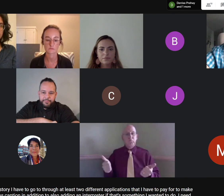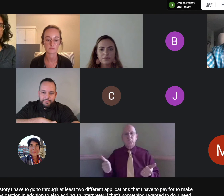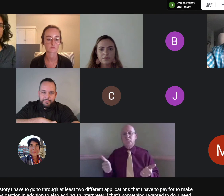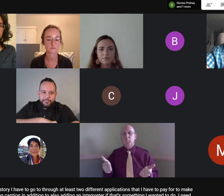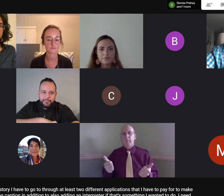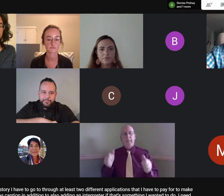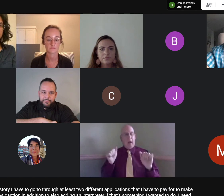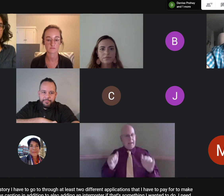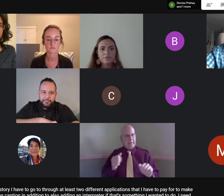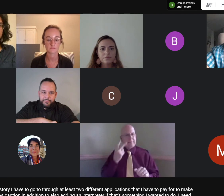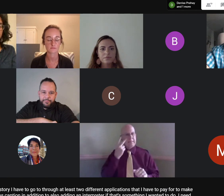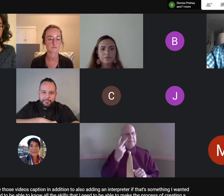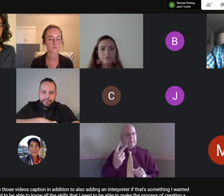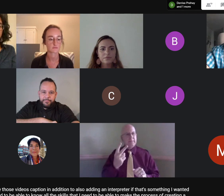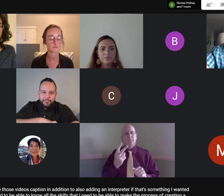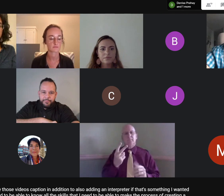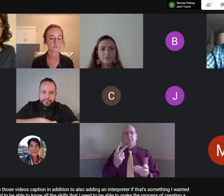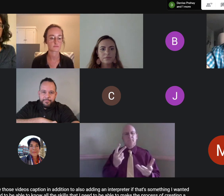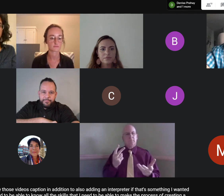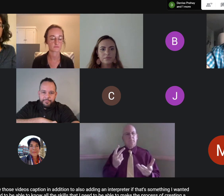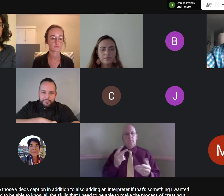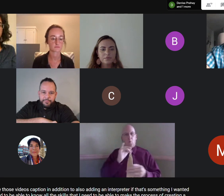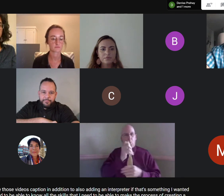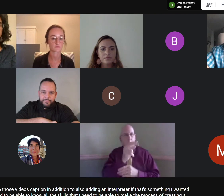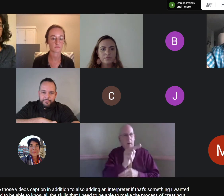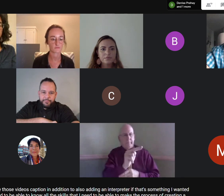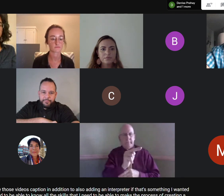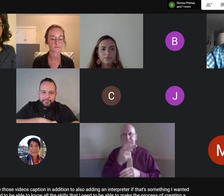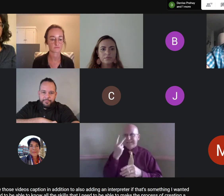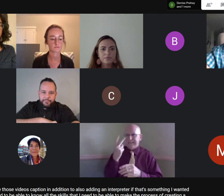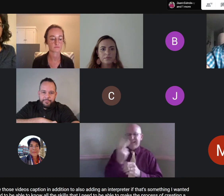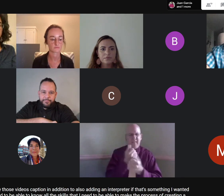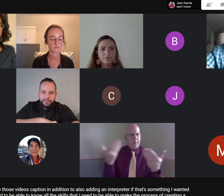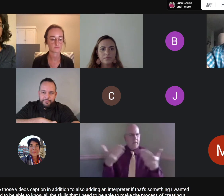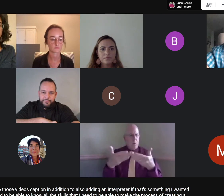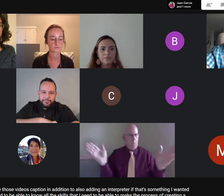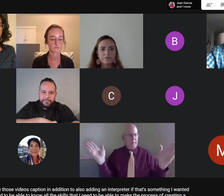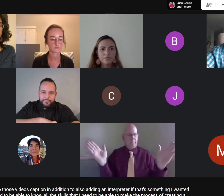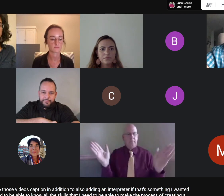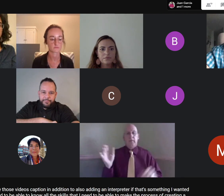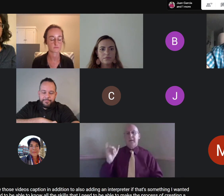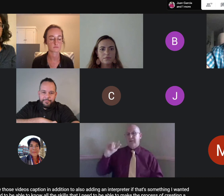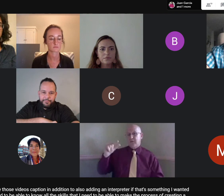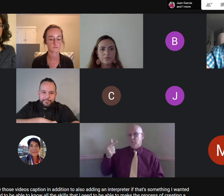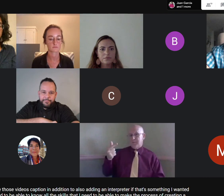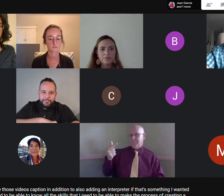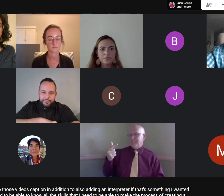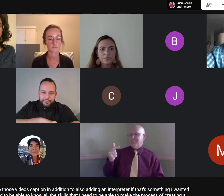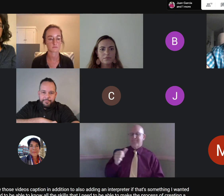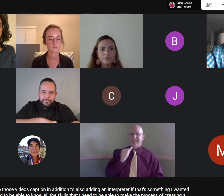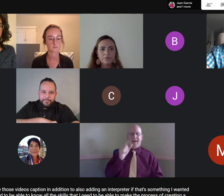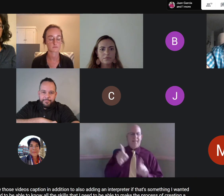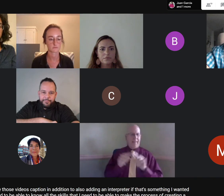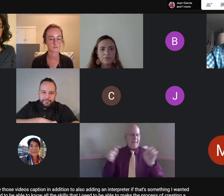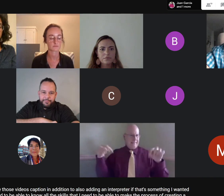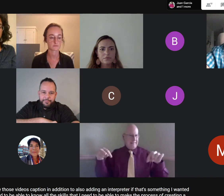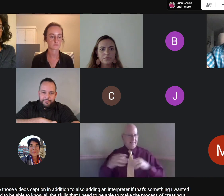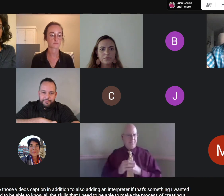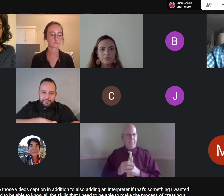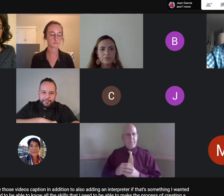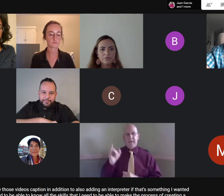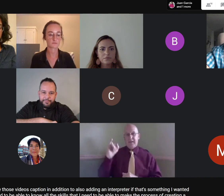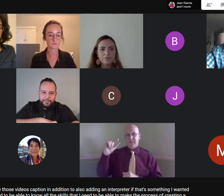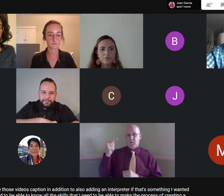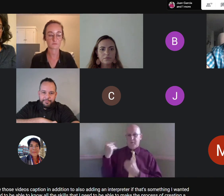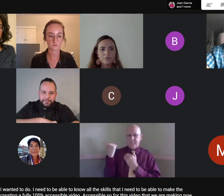able to see everyone. We have chat. It's all a system. Instagram is not Google Meet. The functionalities of